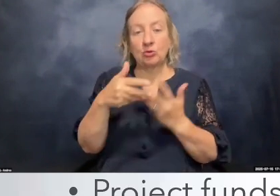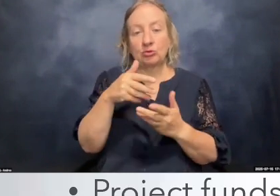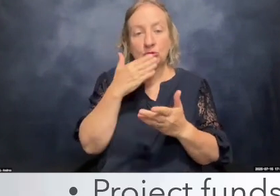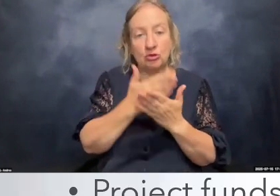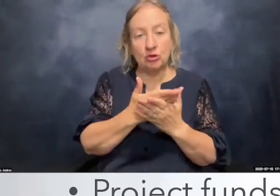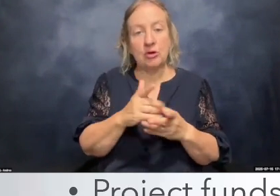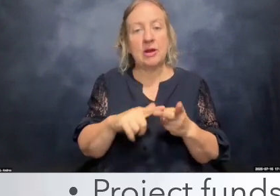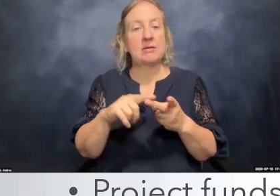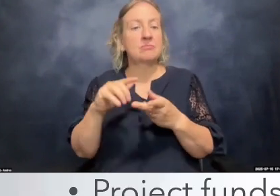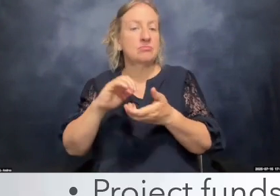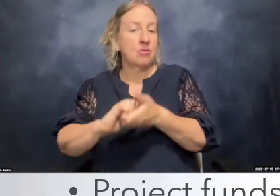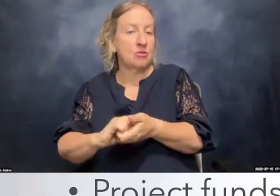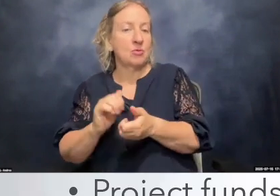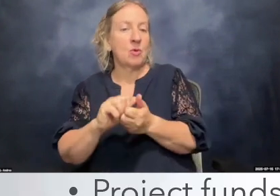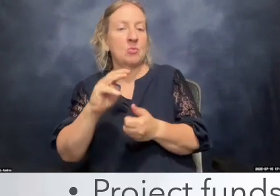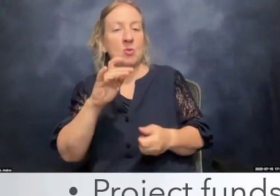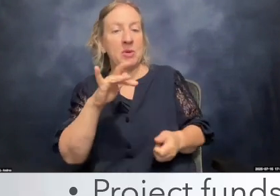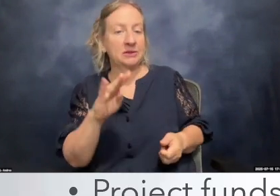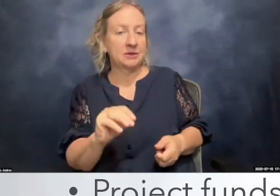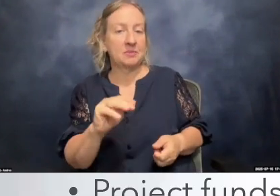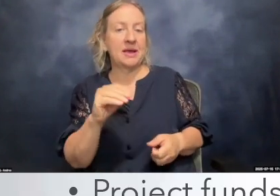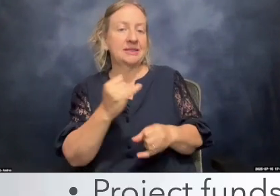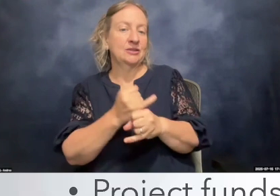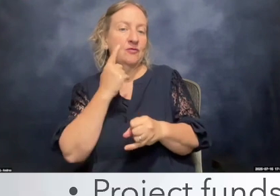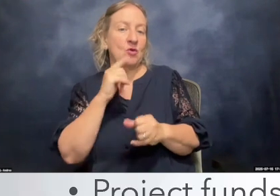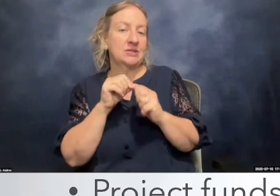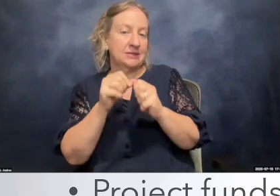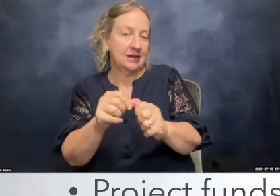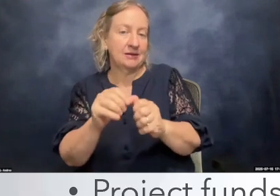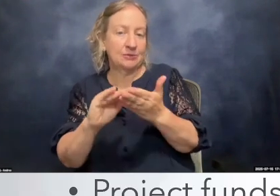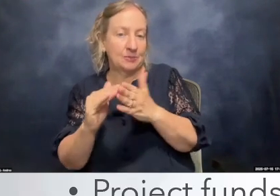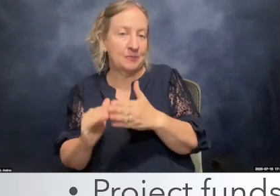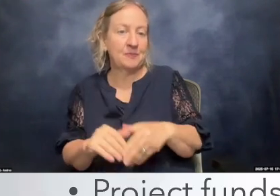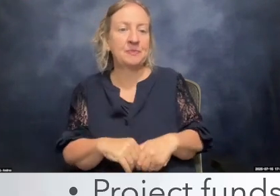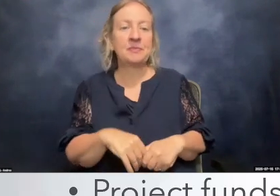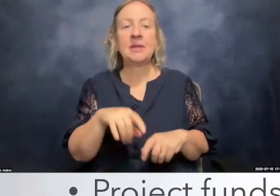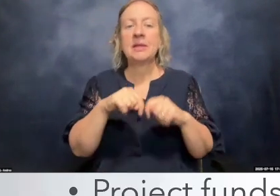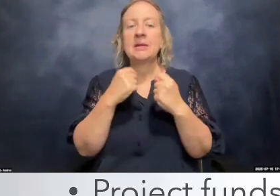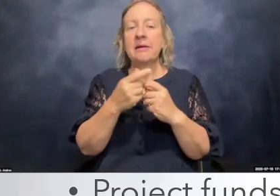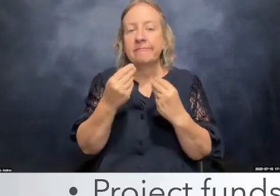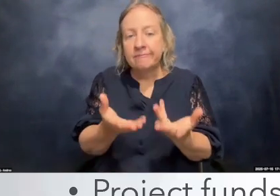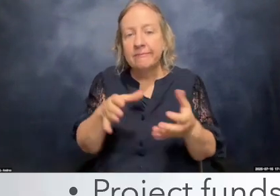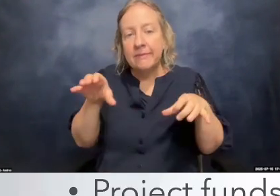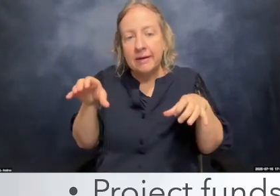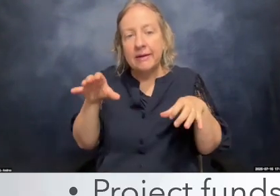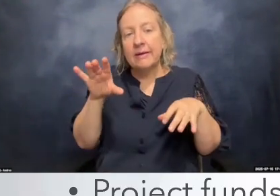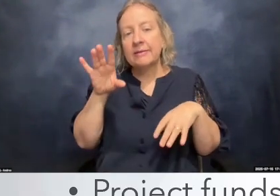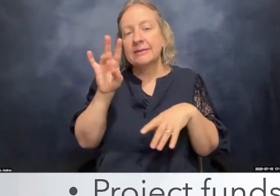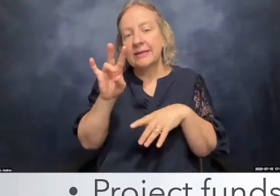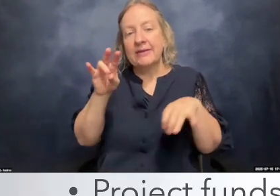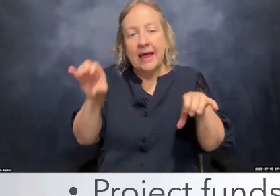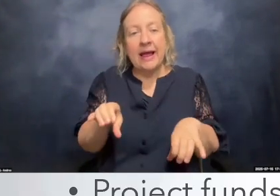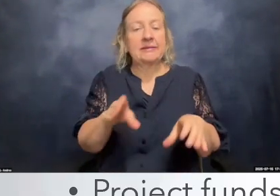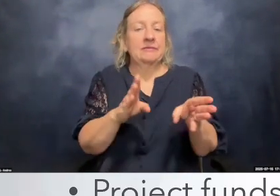Sustainable Communities. This team administers the 7 active planning grants, provides implementation support to those